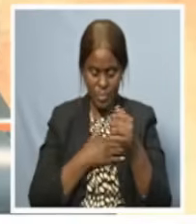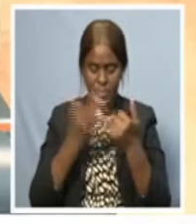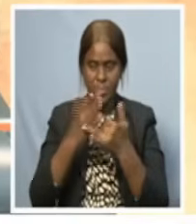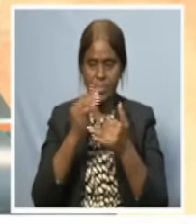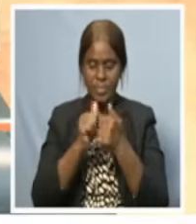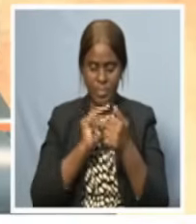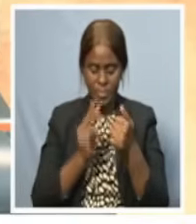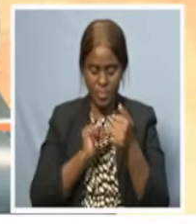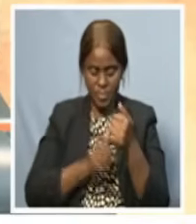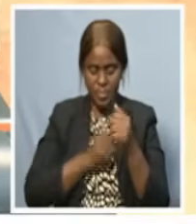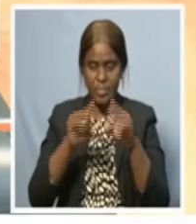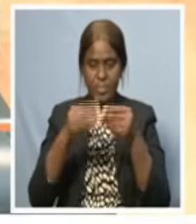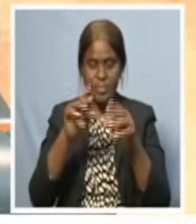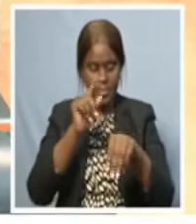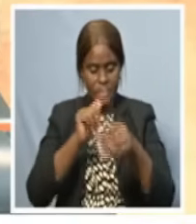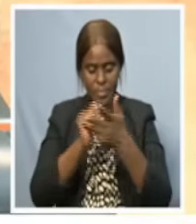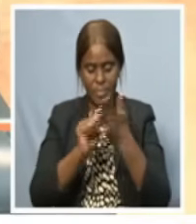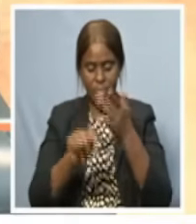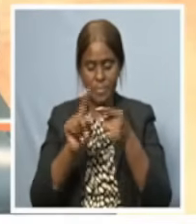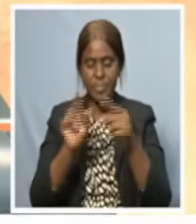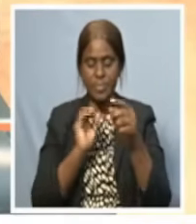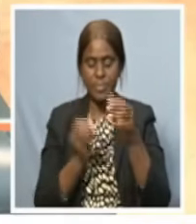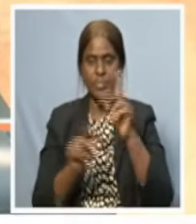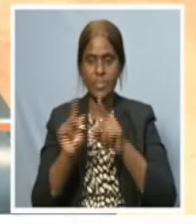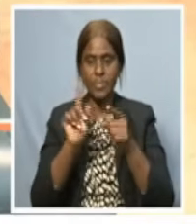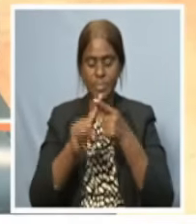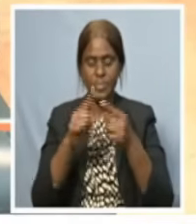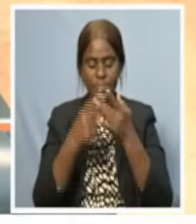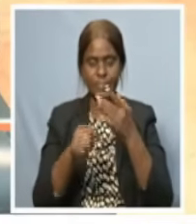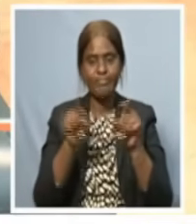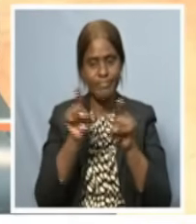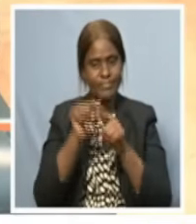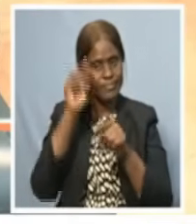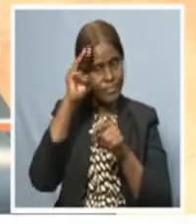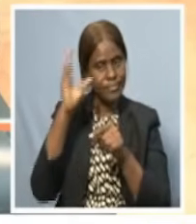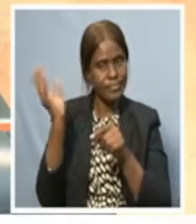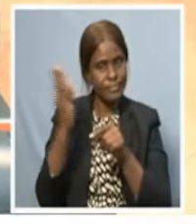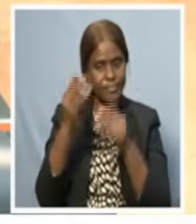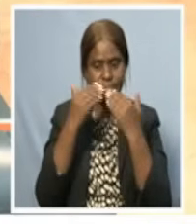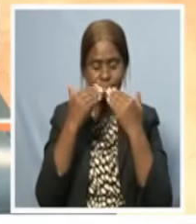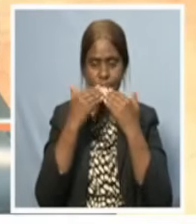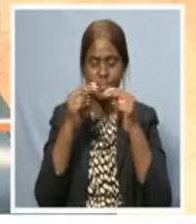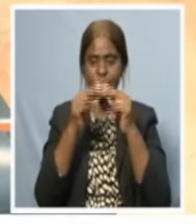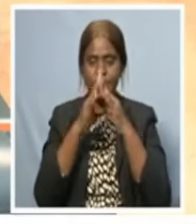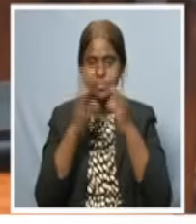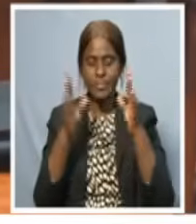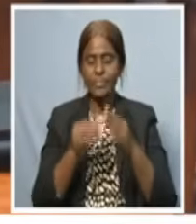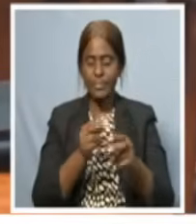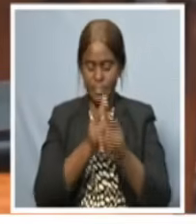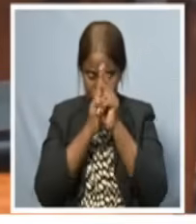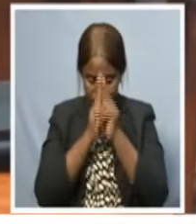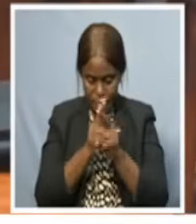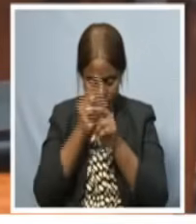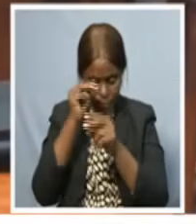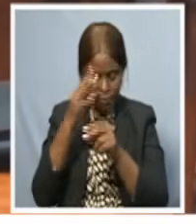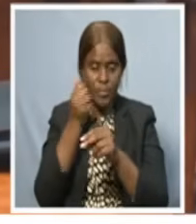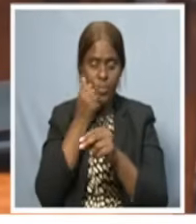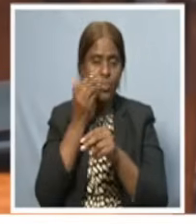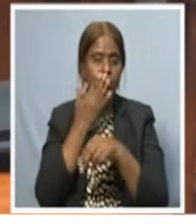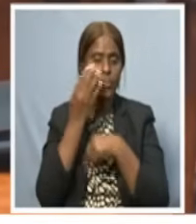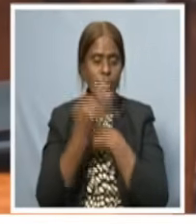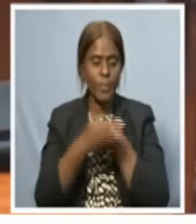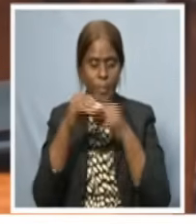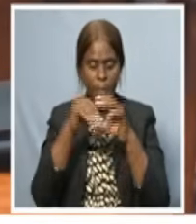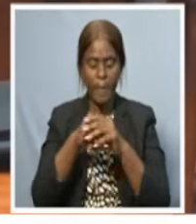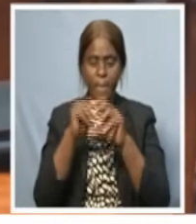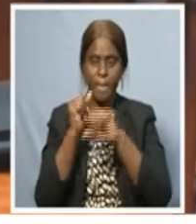so that we give confidence to our people to cement that ministerial statement? Thank you very much. The Honorable Minister of Home